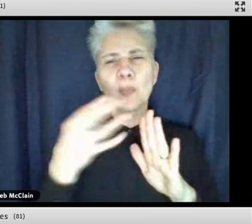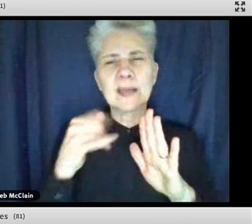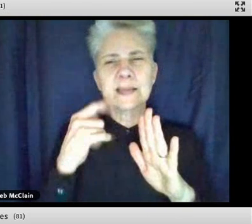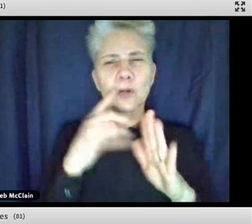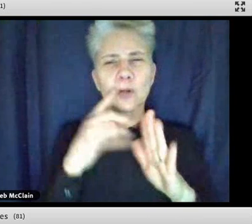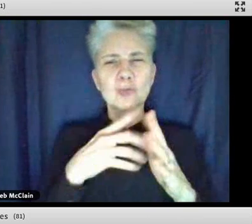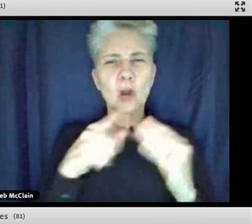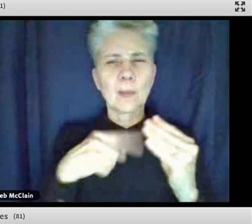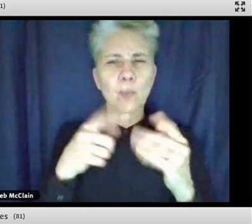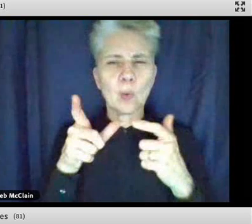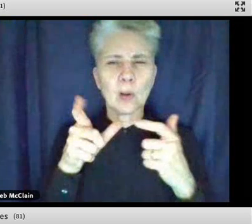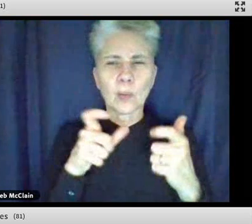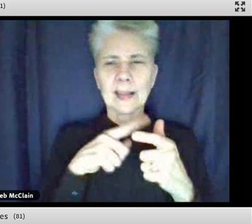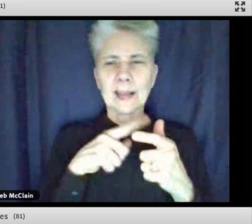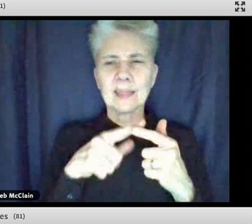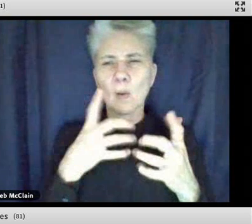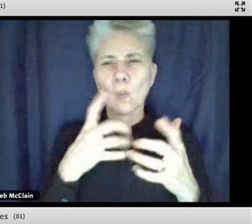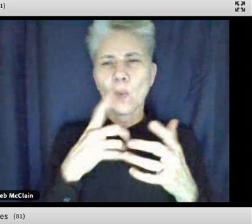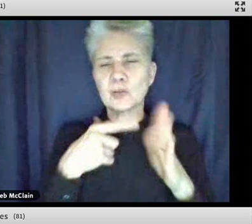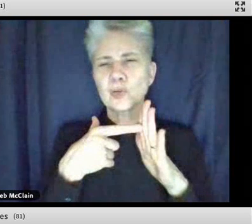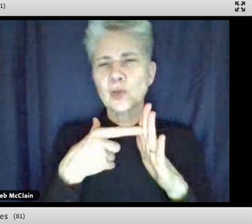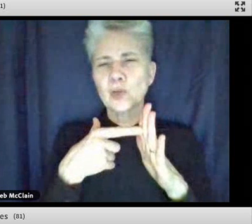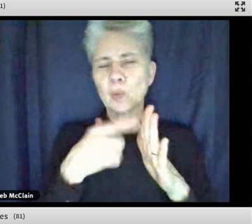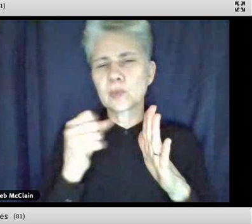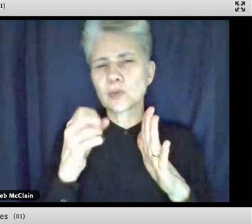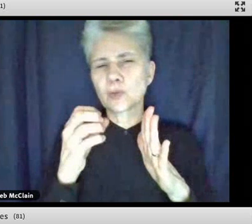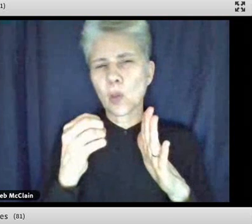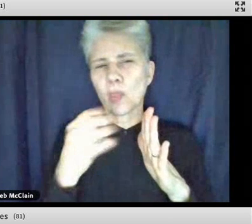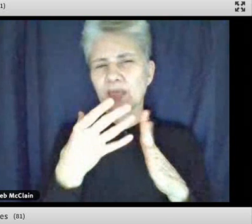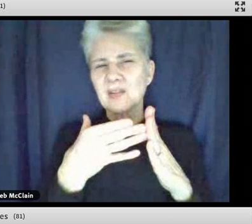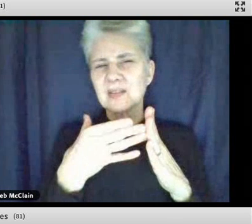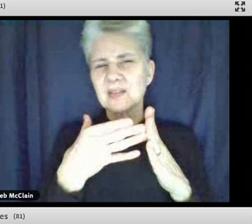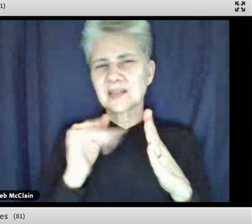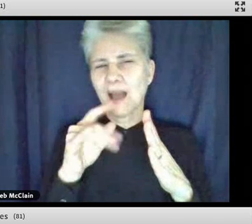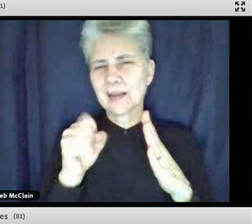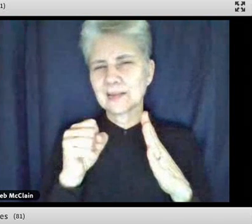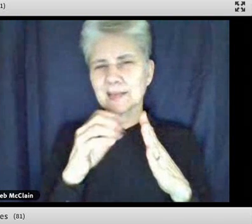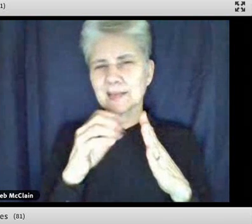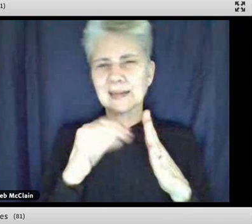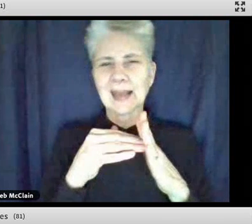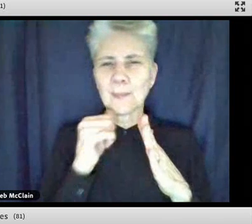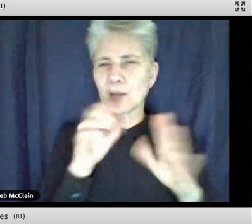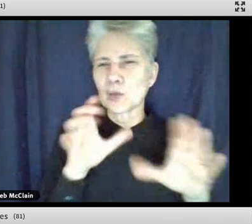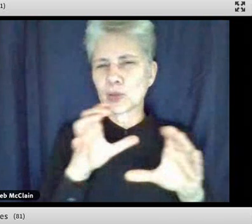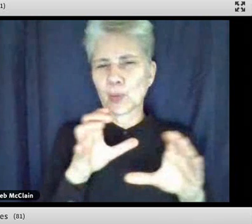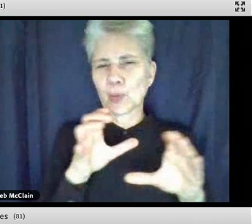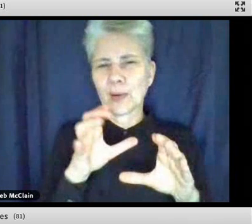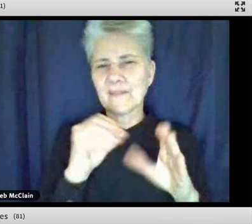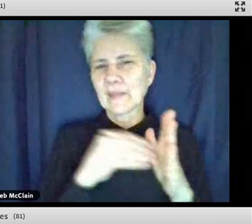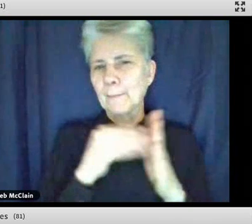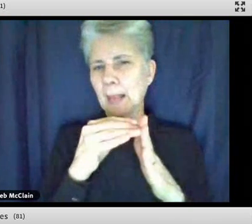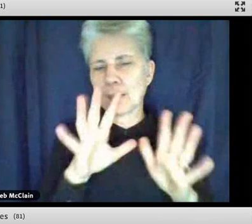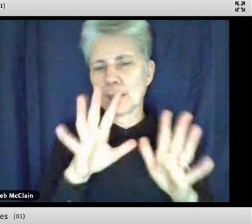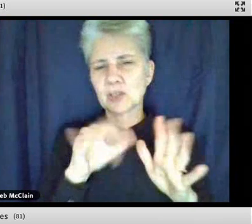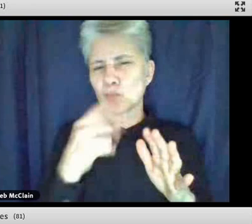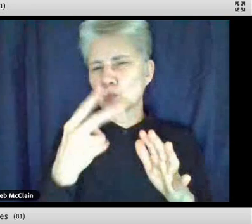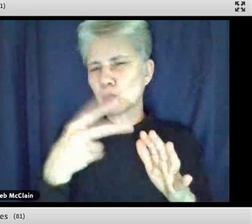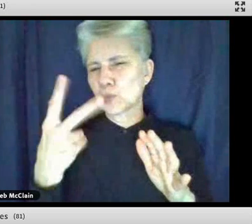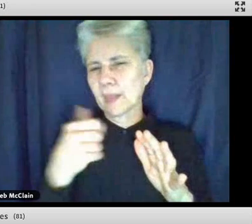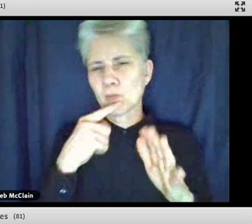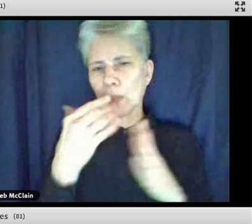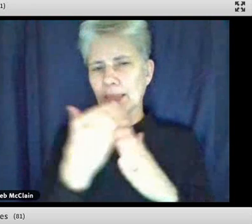them real quickly, and then I want to kind of show you. So there's sites, and again, I'm not doing 50 million sites. I'm doing sites that list